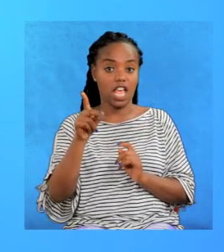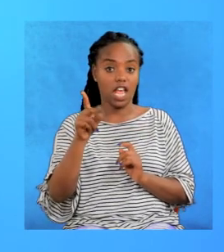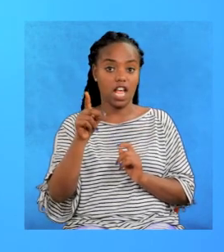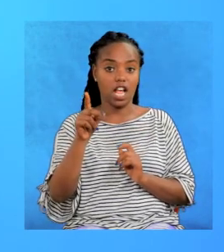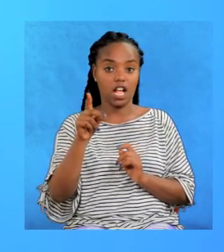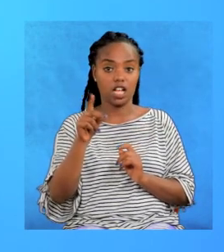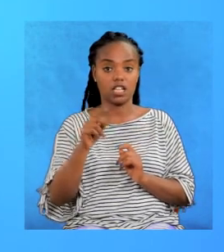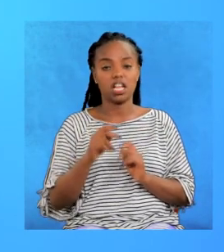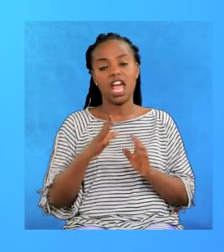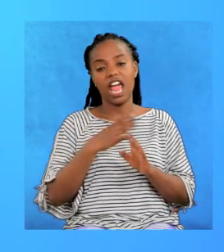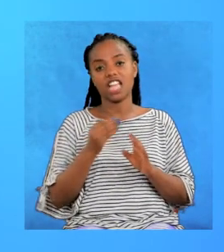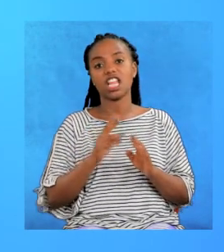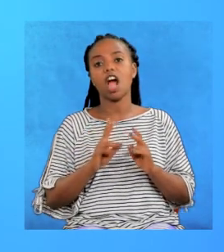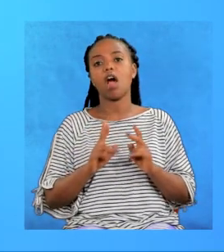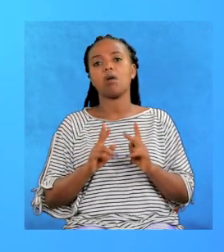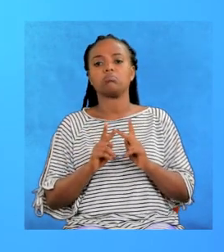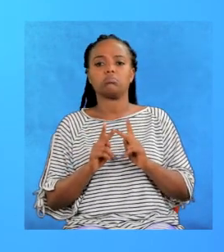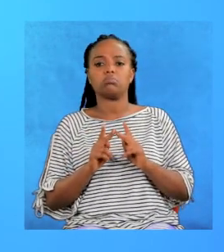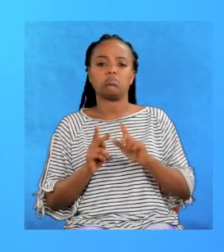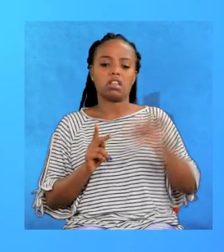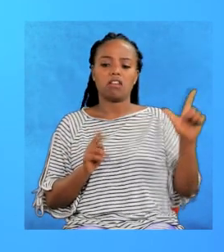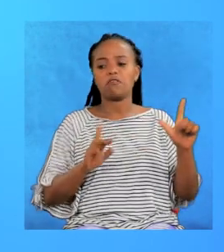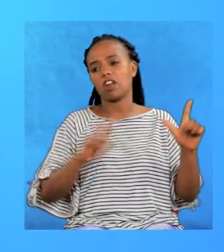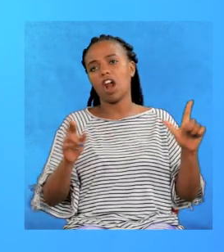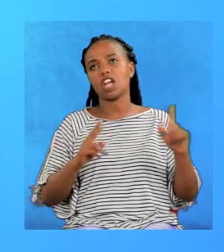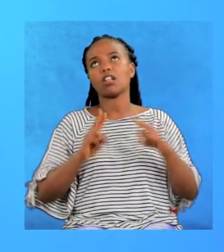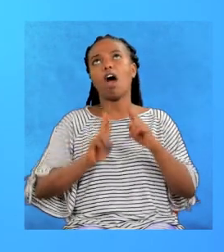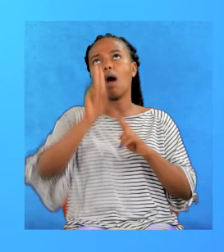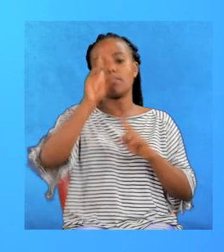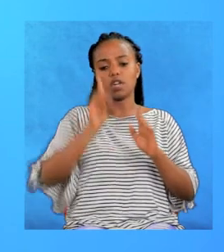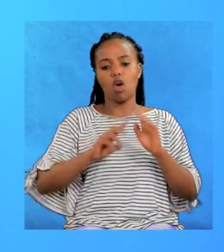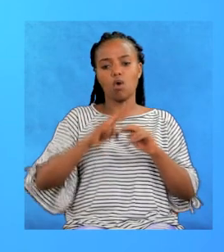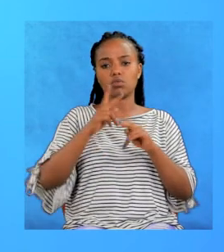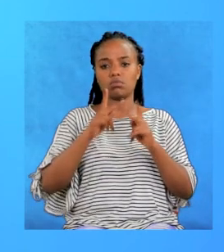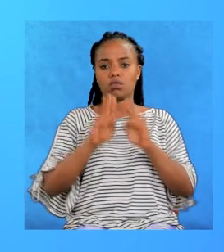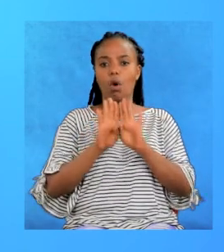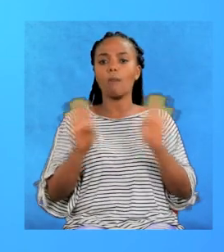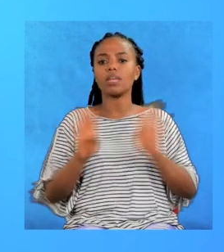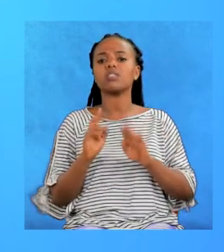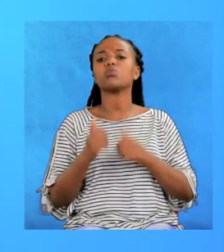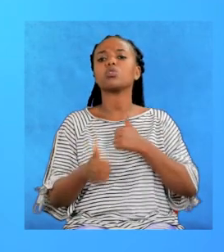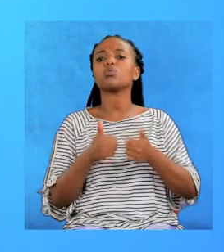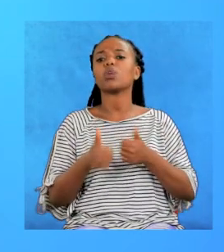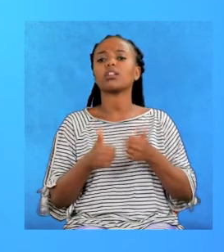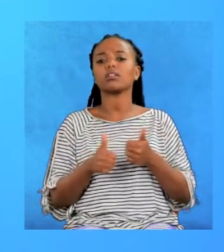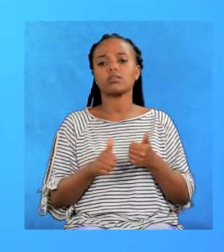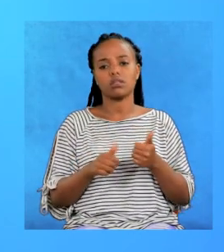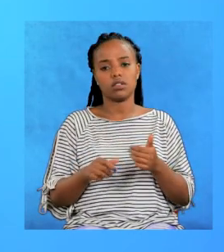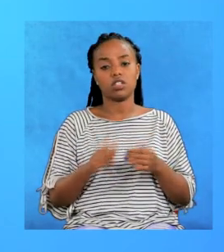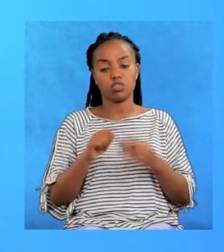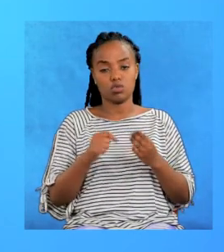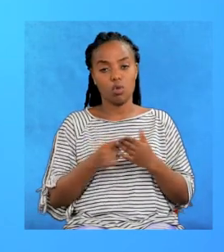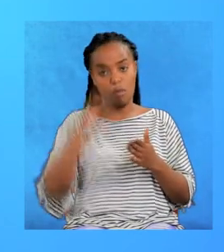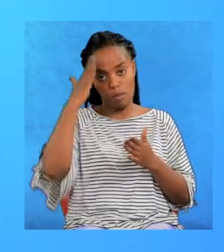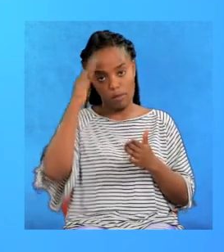whether it opens up, down, to the left, to the right. So to see that, let's roughly sketch